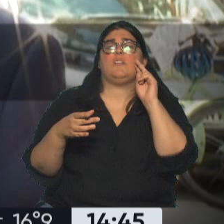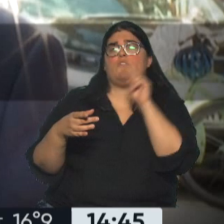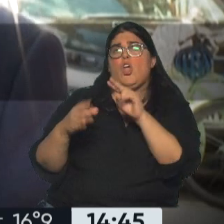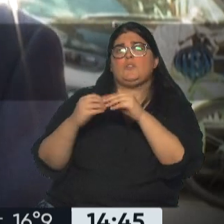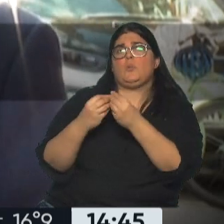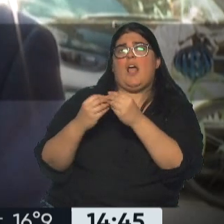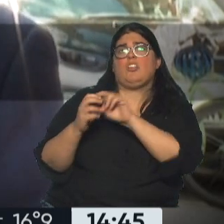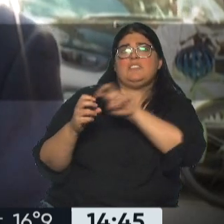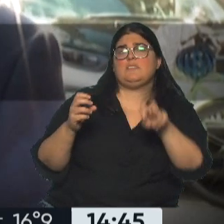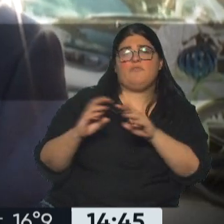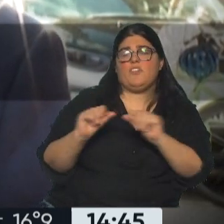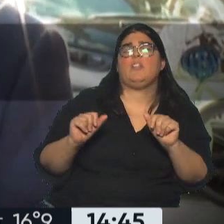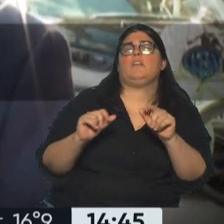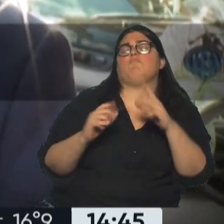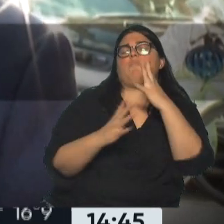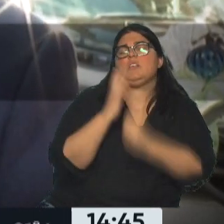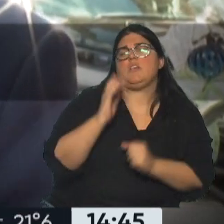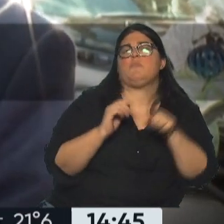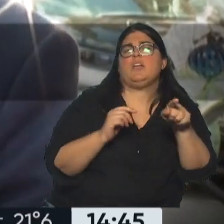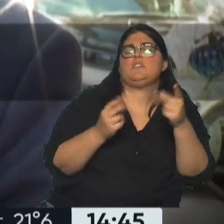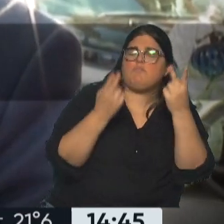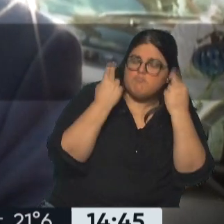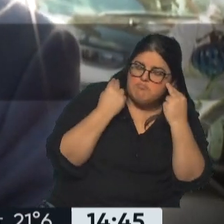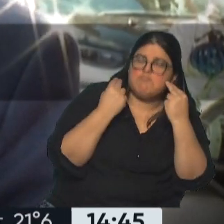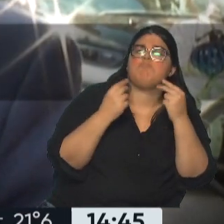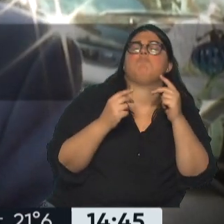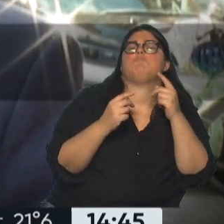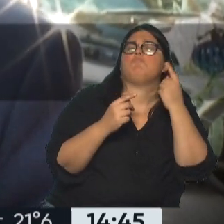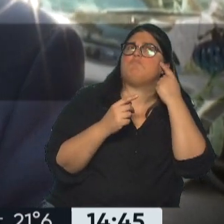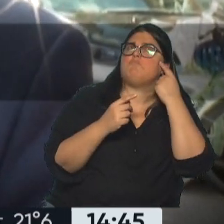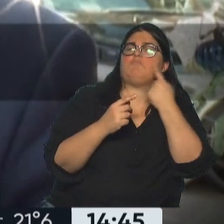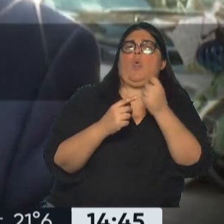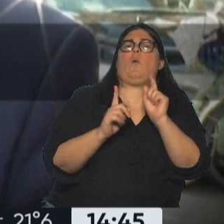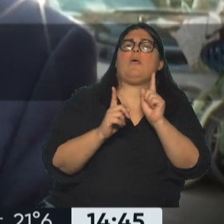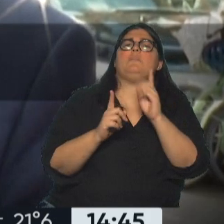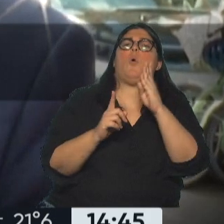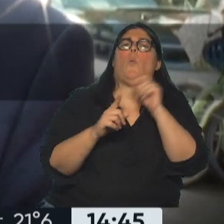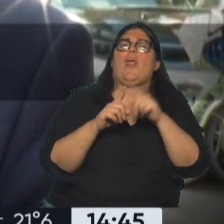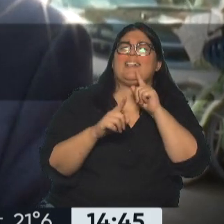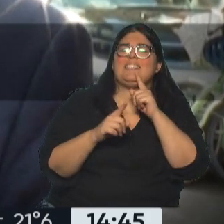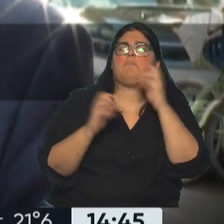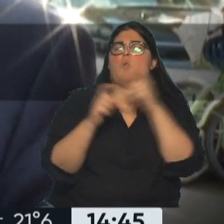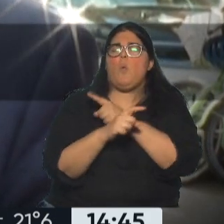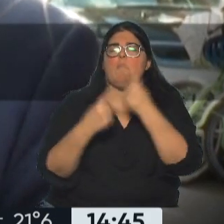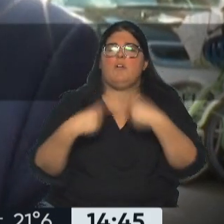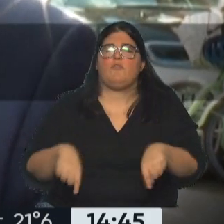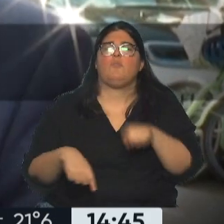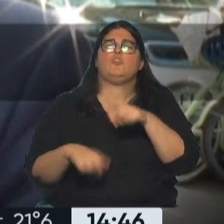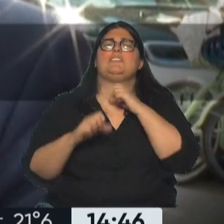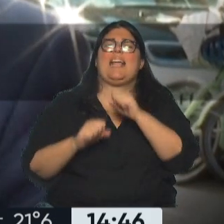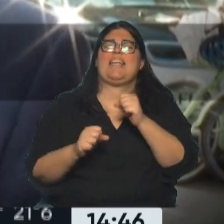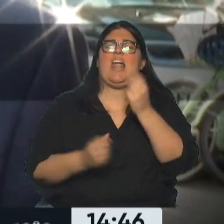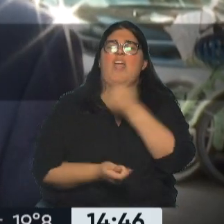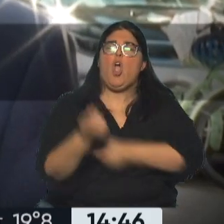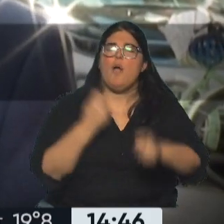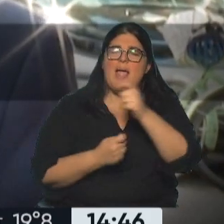other politicians, and got her head down and started to work out what can we deliver within Brexit. In particular, her time as Trade Secretary, where she